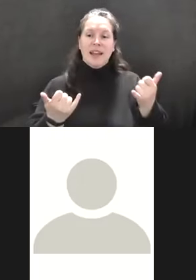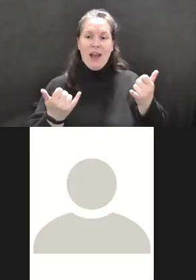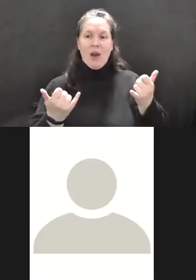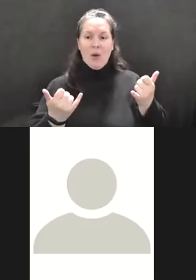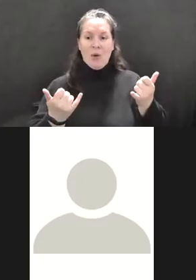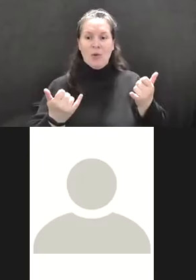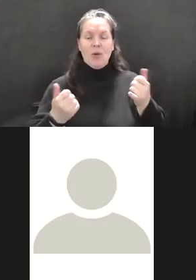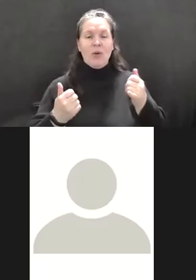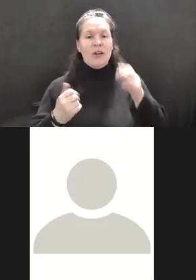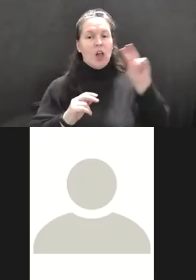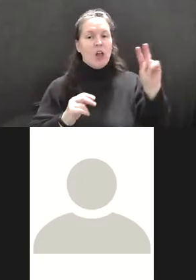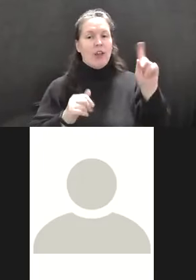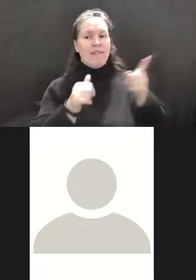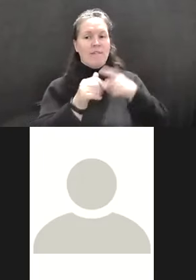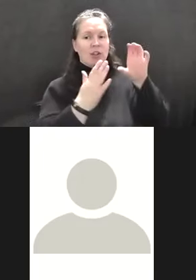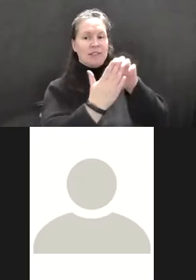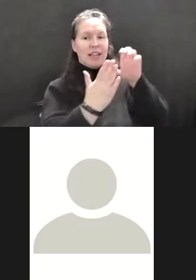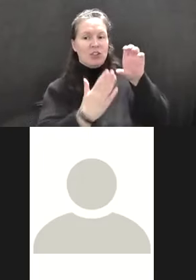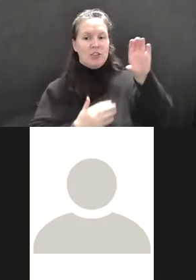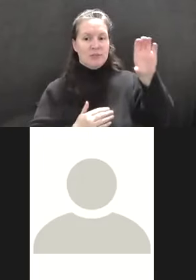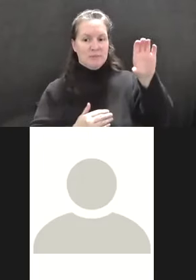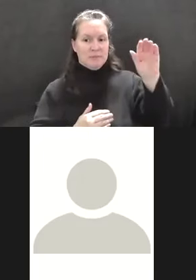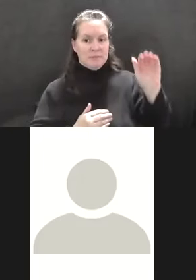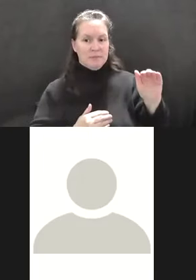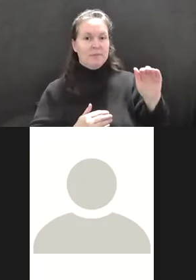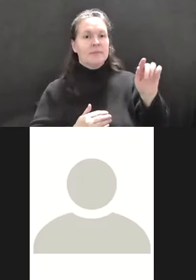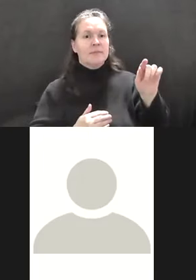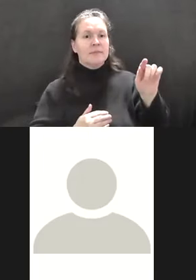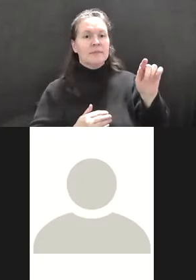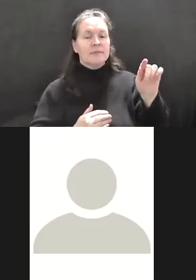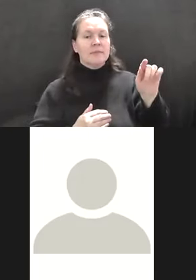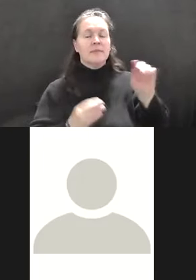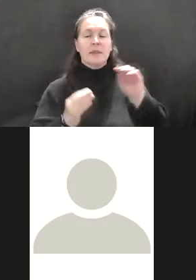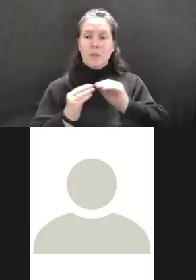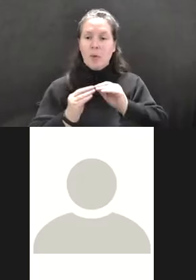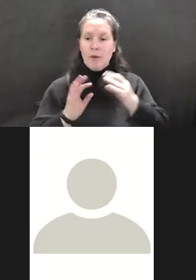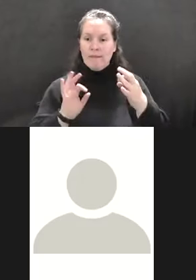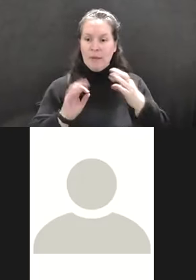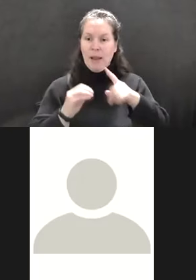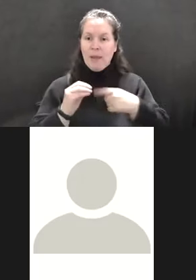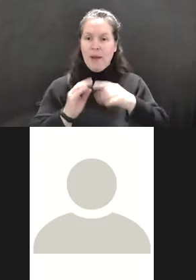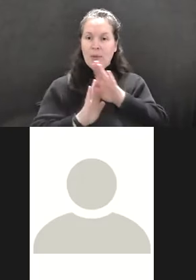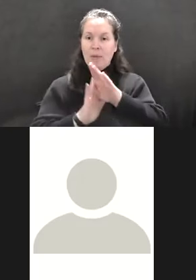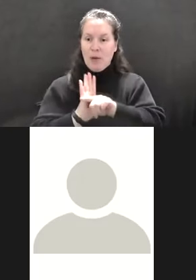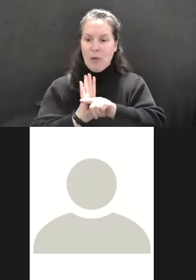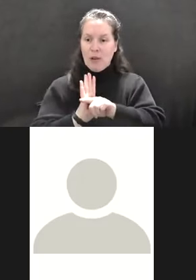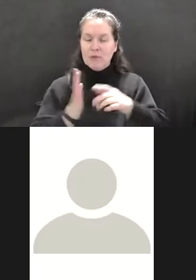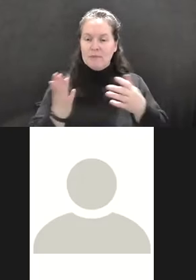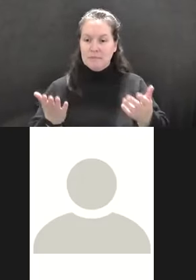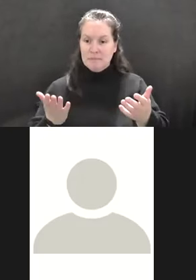first section. And some more feedback on background is